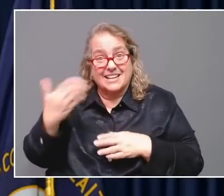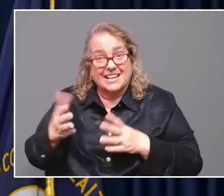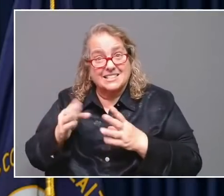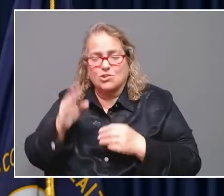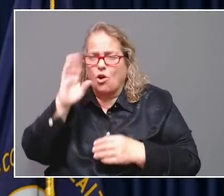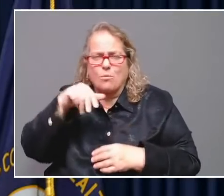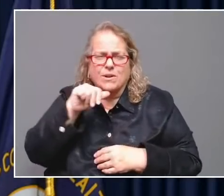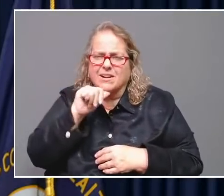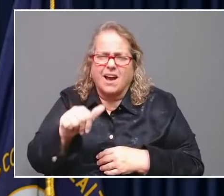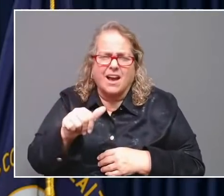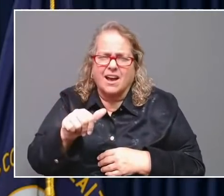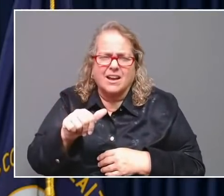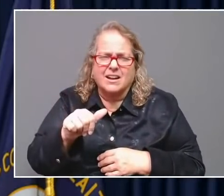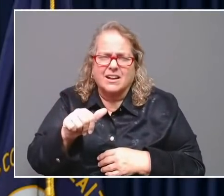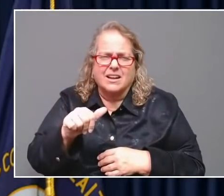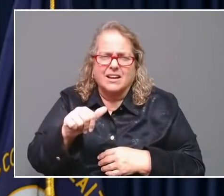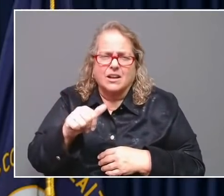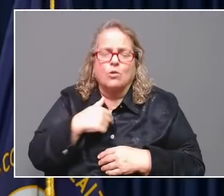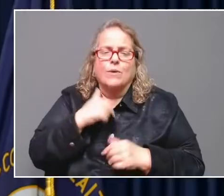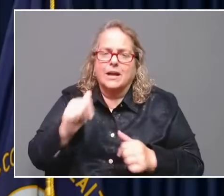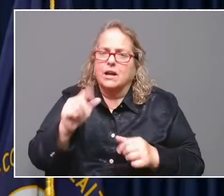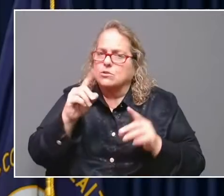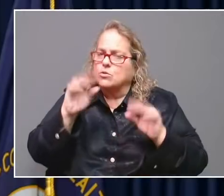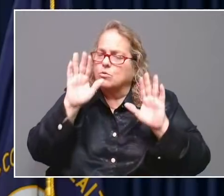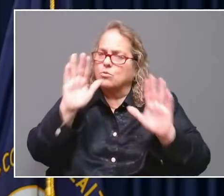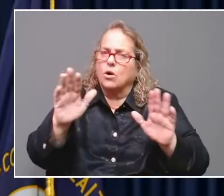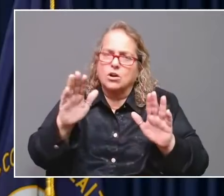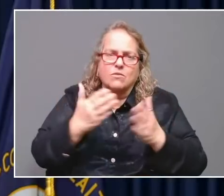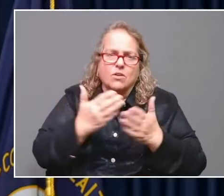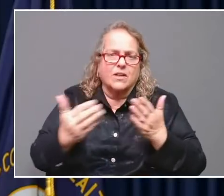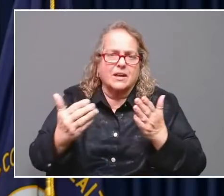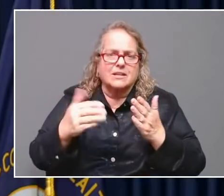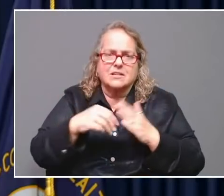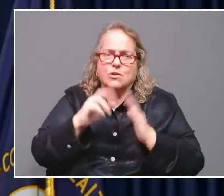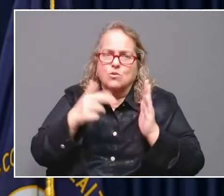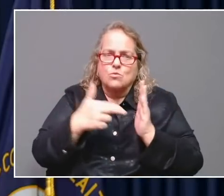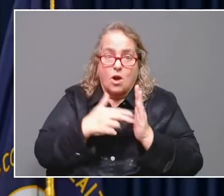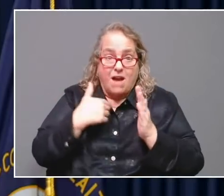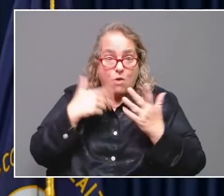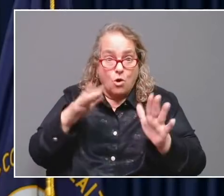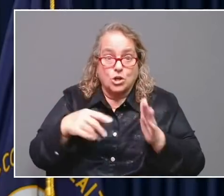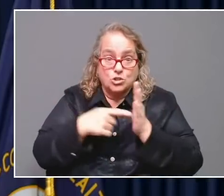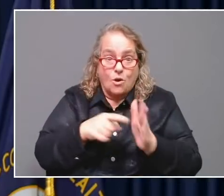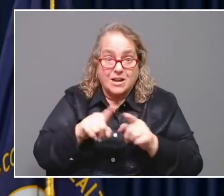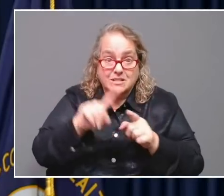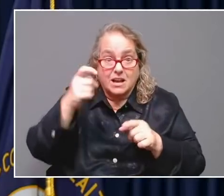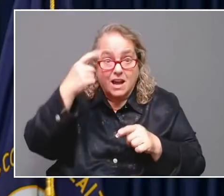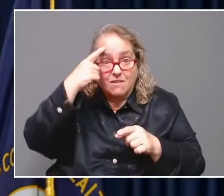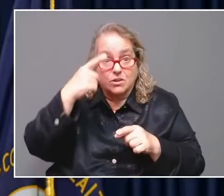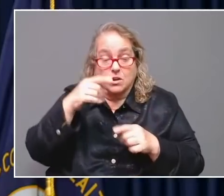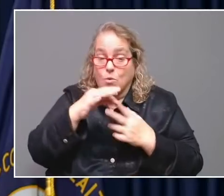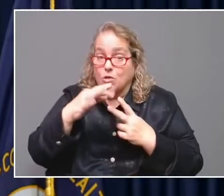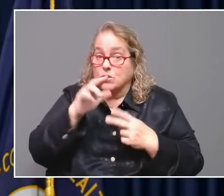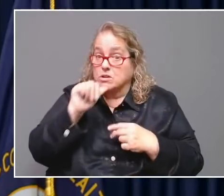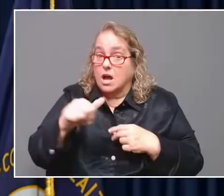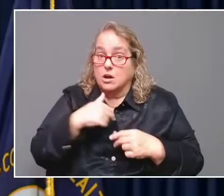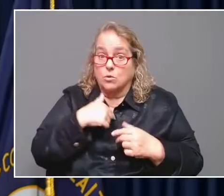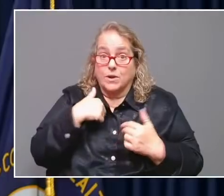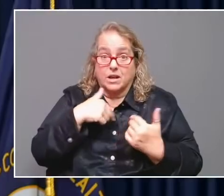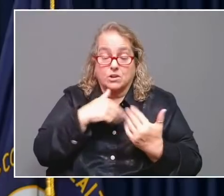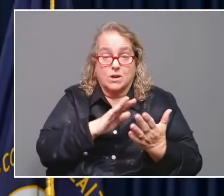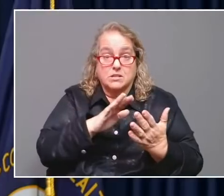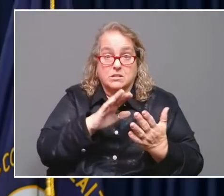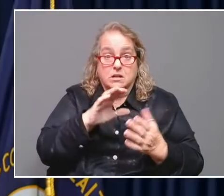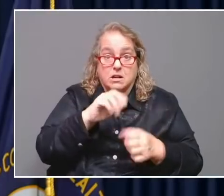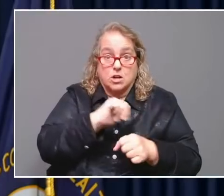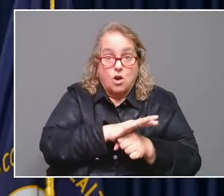that the Constitution has set for us. And I think I've shown as governor, whether or not it's how we address COVID or the greatest economic development year